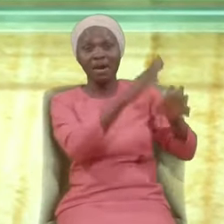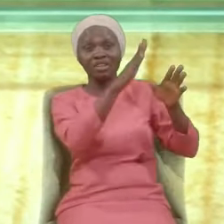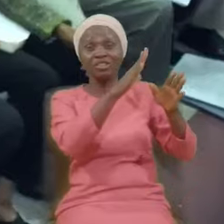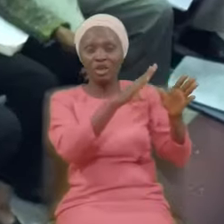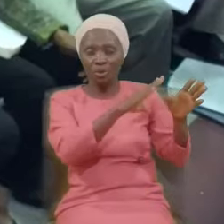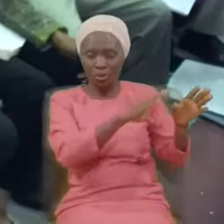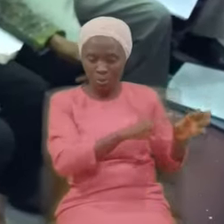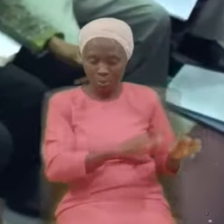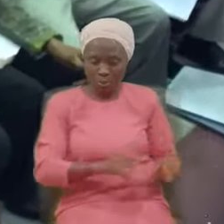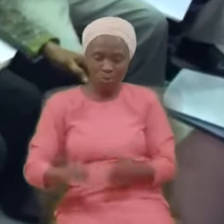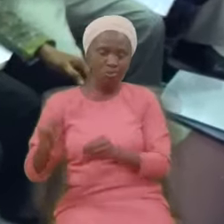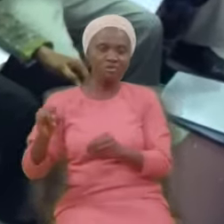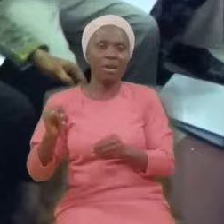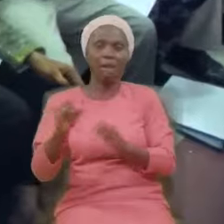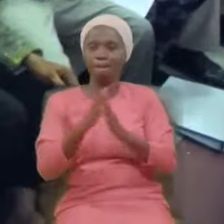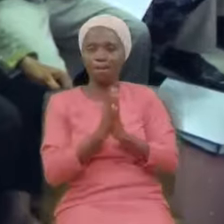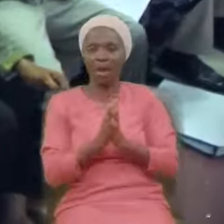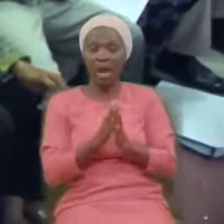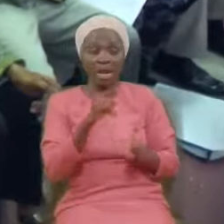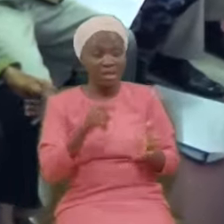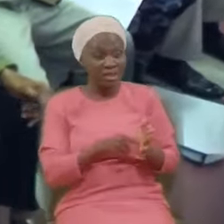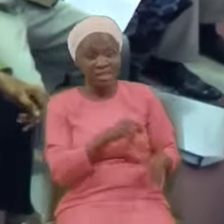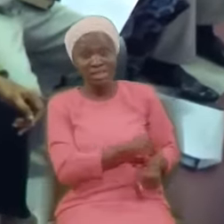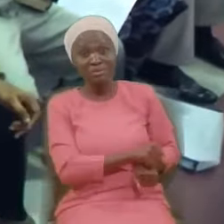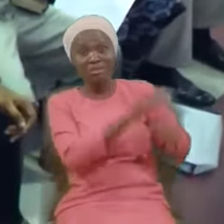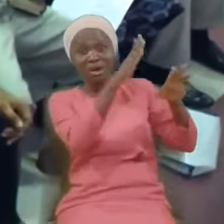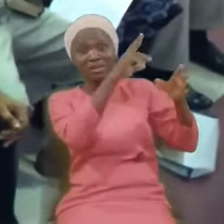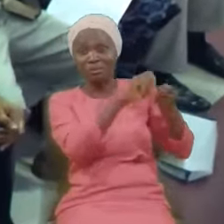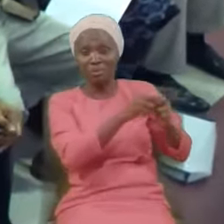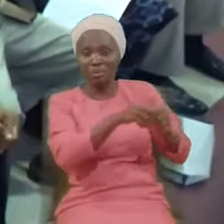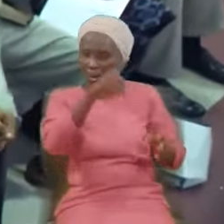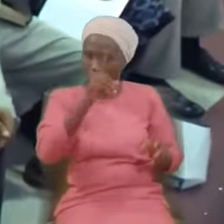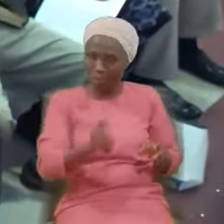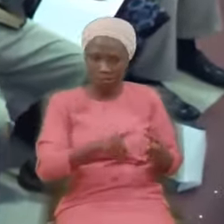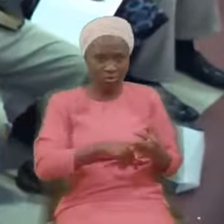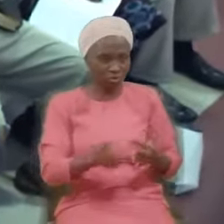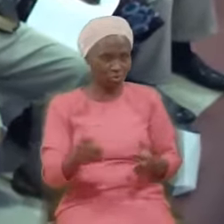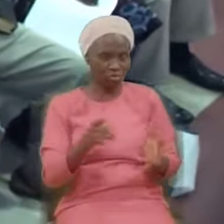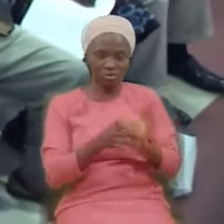go. I said this mountain must go.